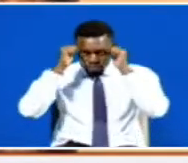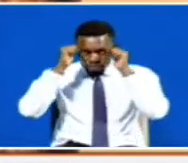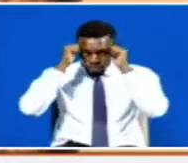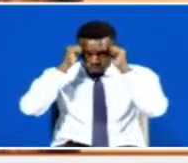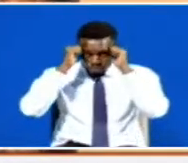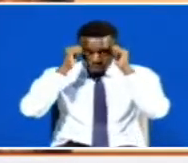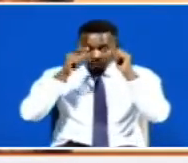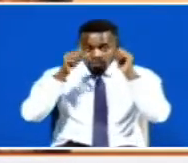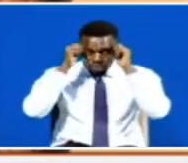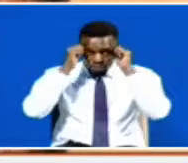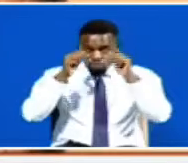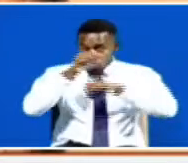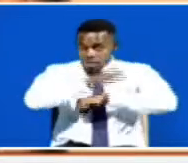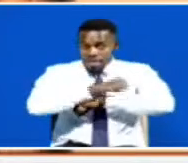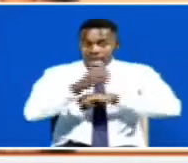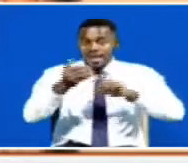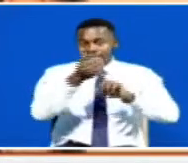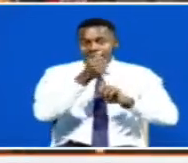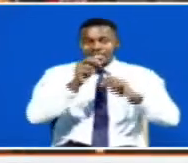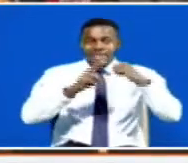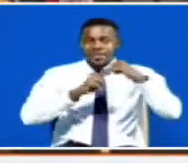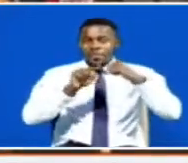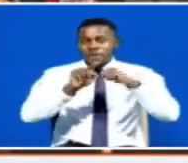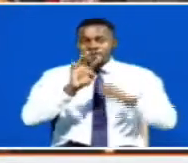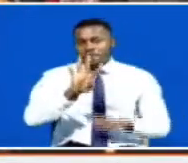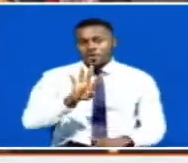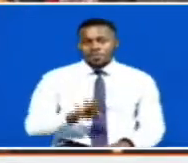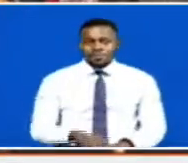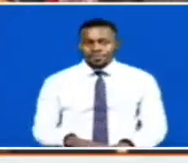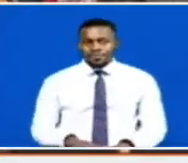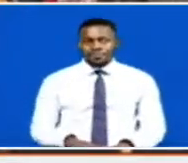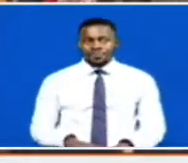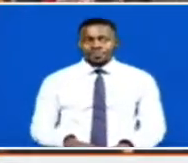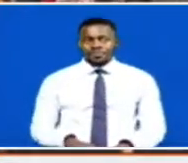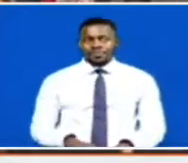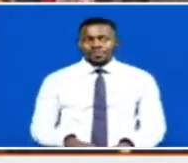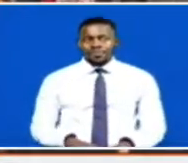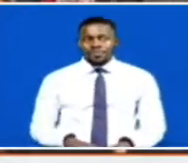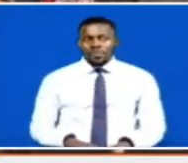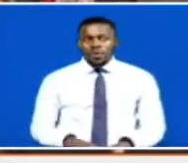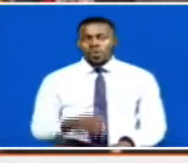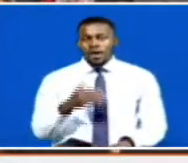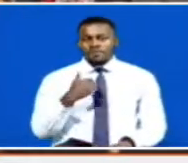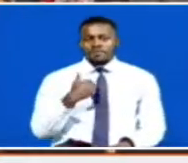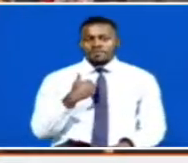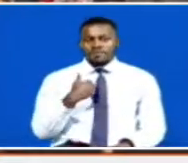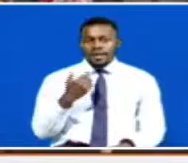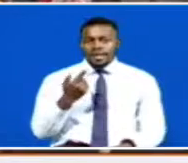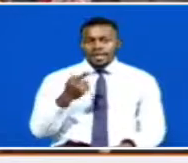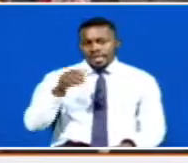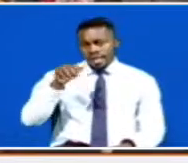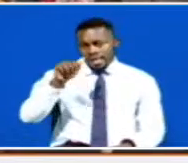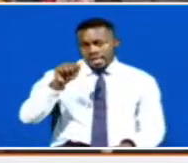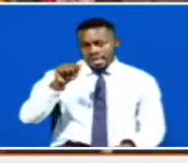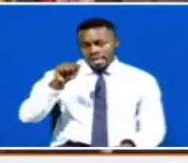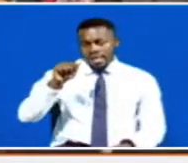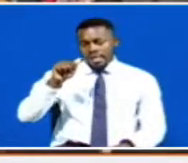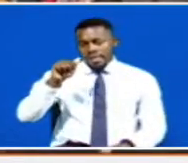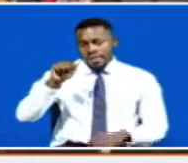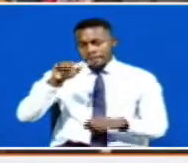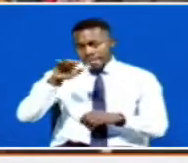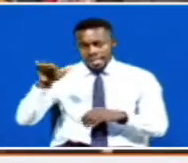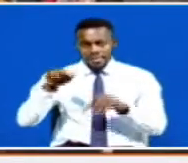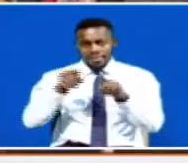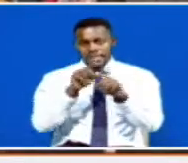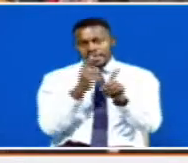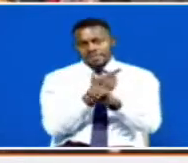of 7.4. But so far we have one A plane from a girl called Sharon Wanjiku and 11 A minuses.